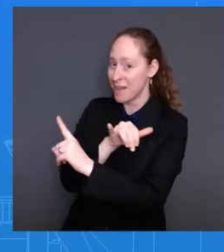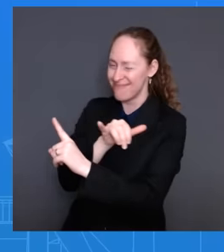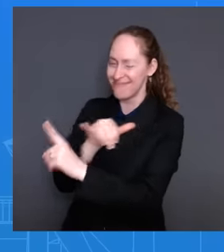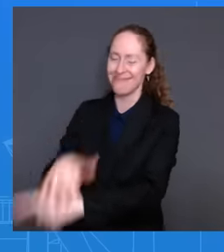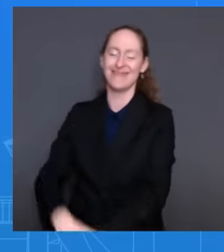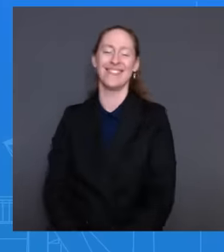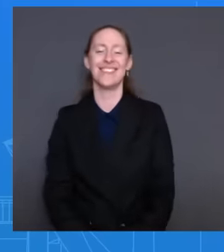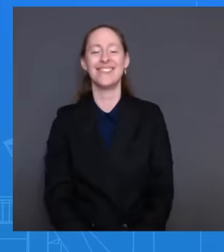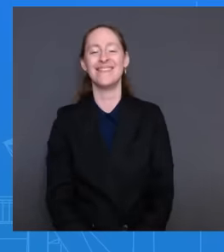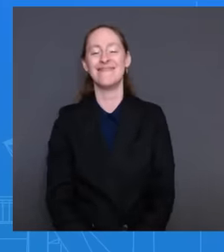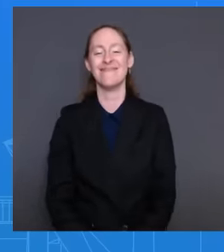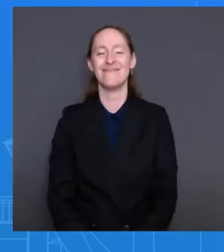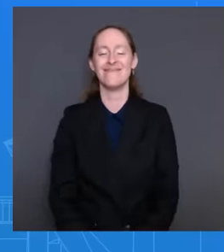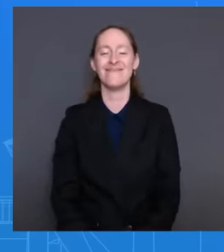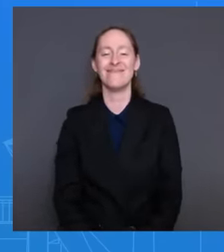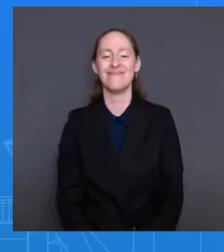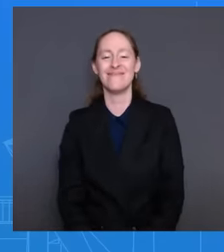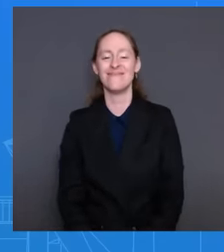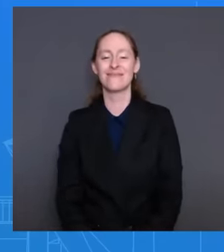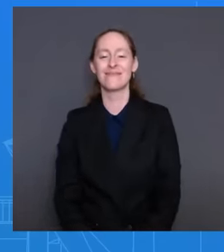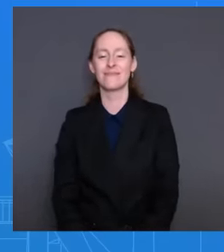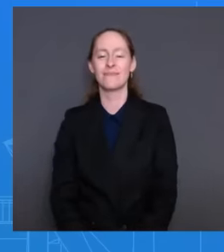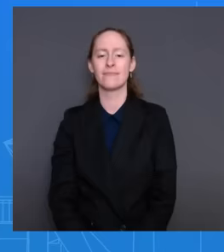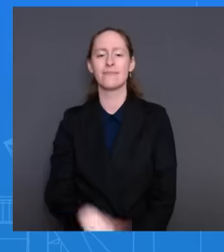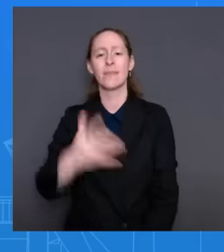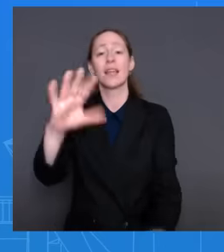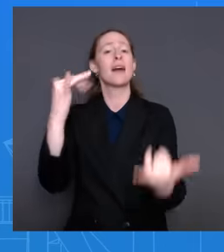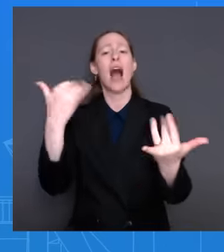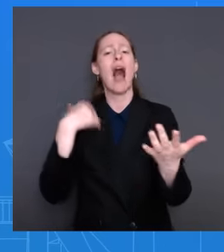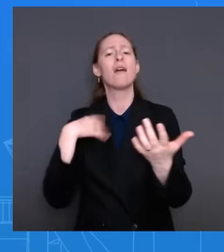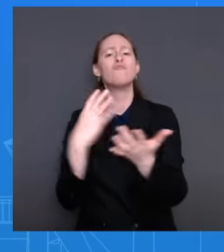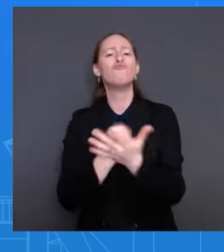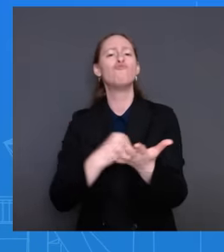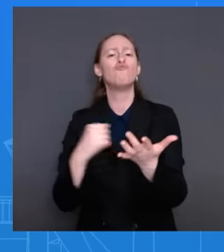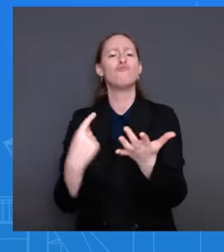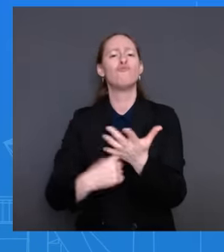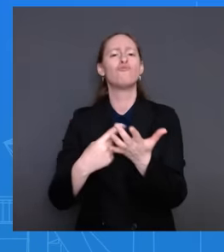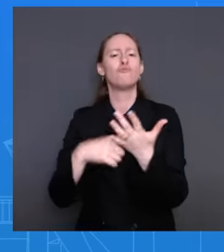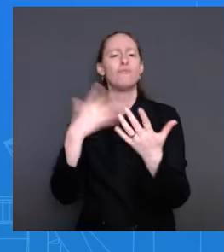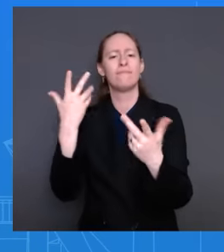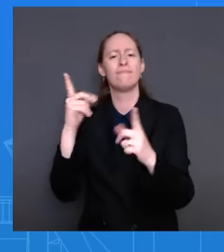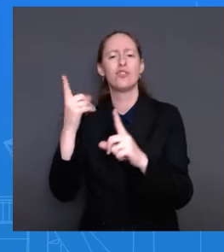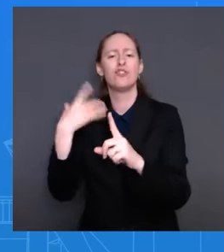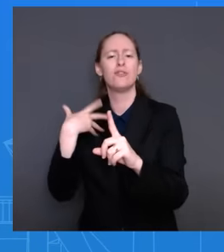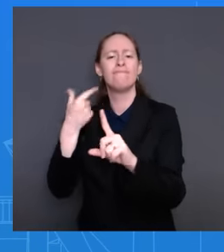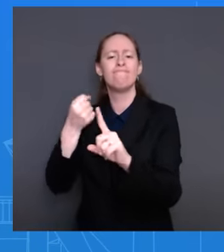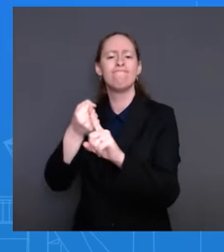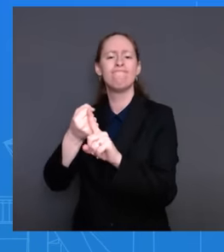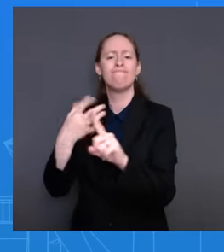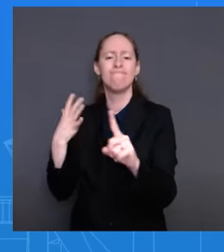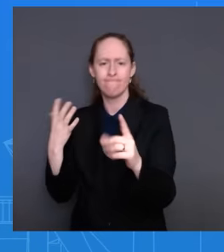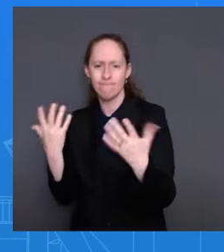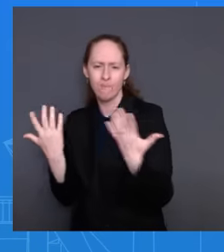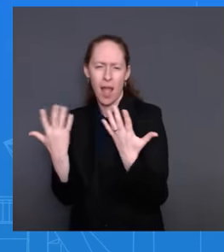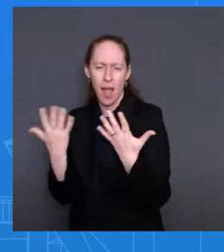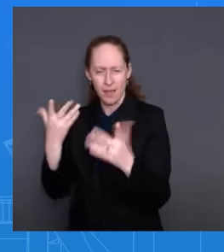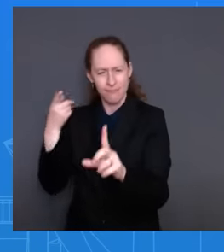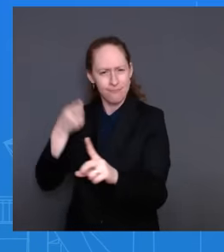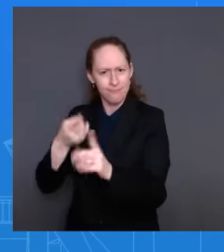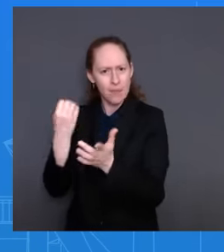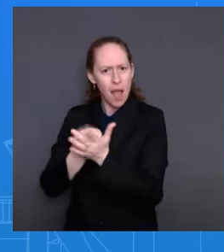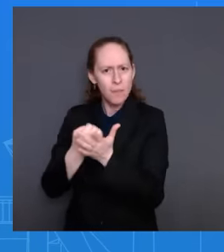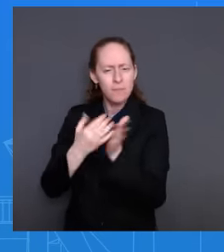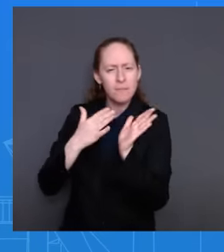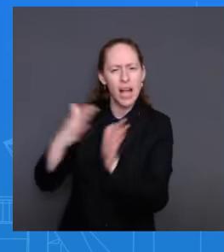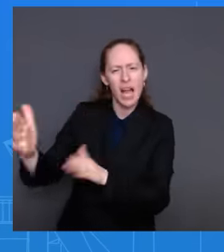to the economic focus of the day. As you all know, the President just concluded a